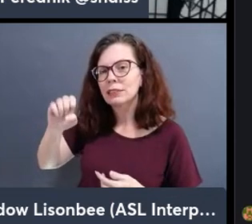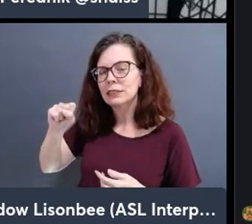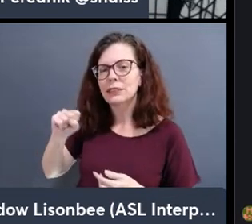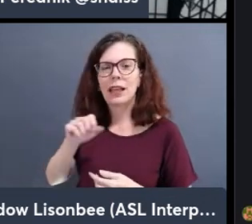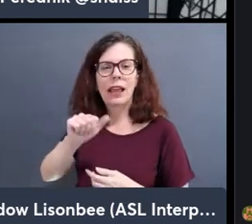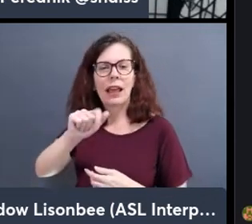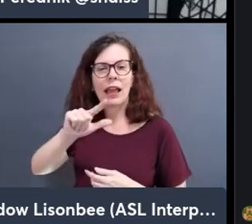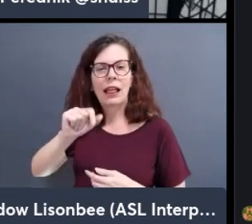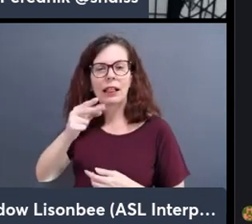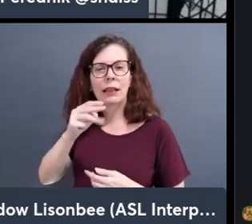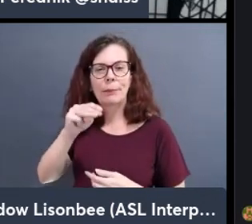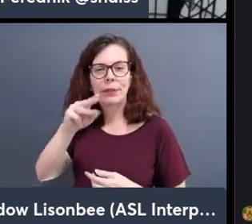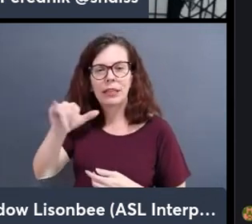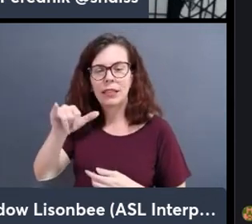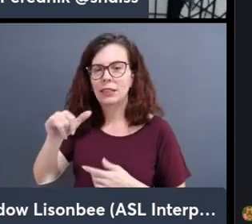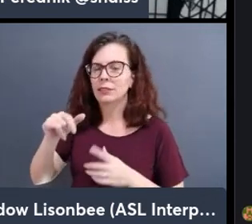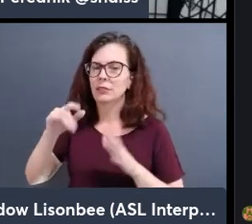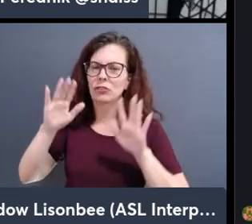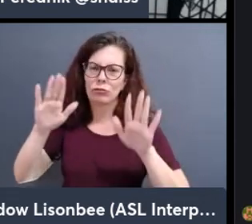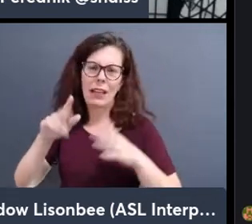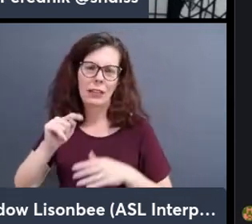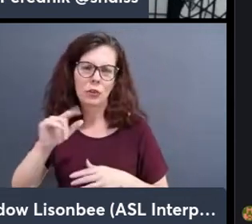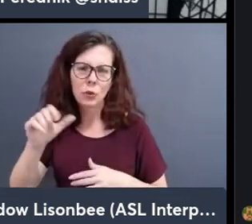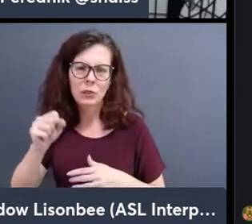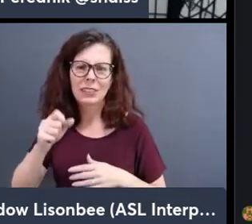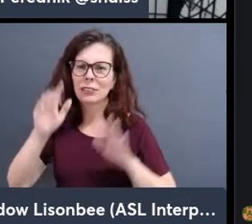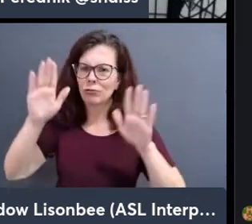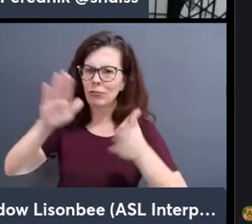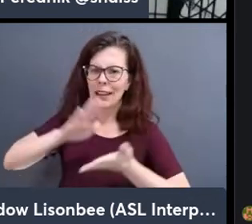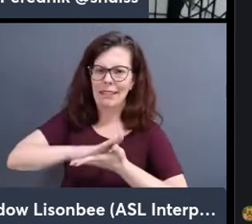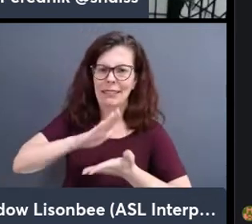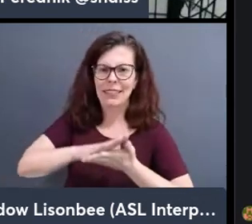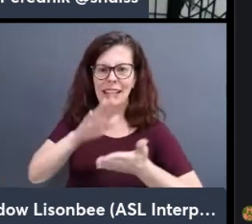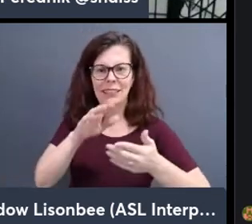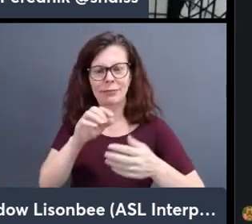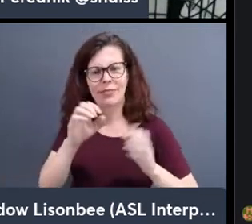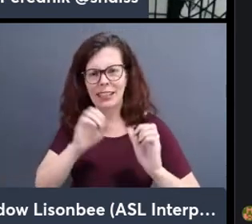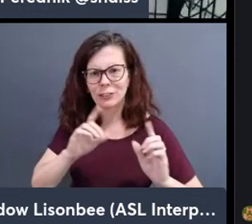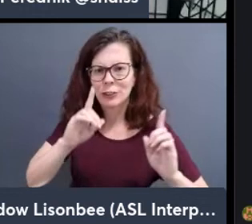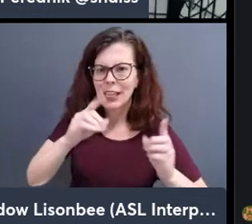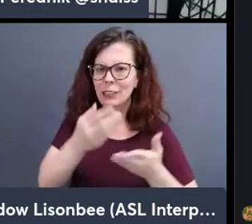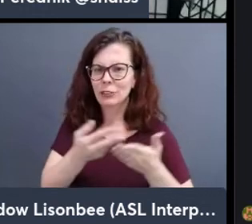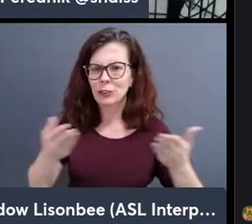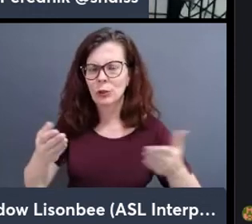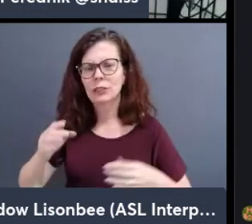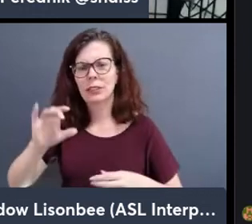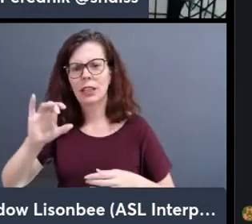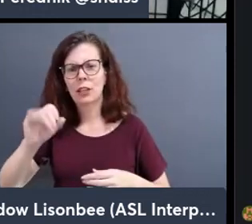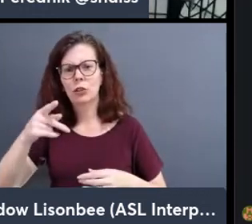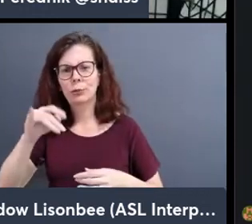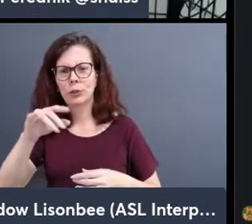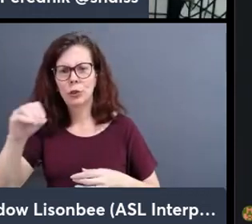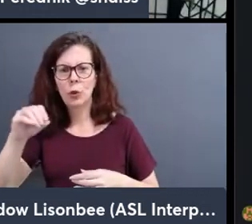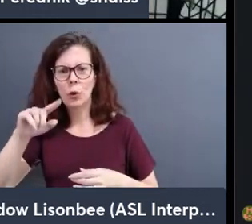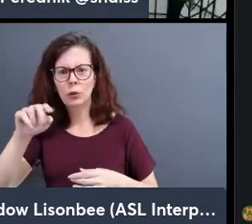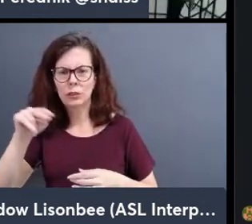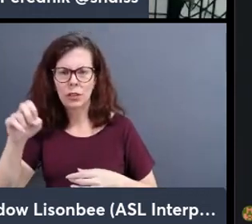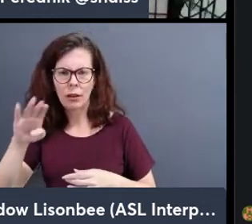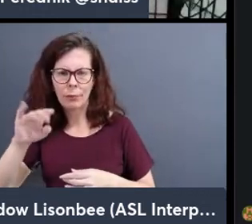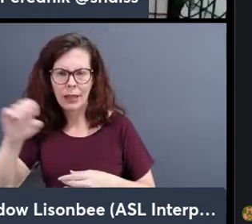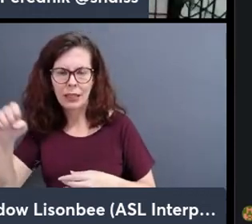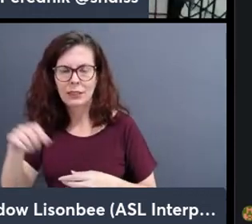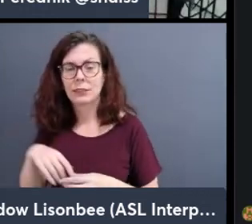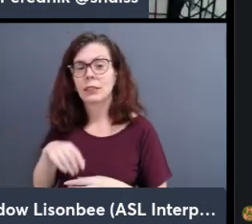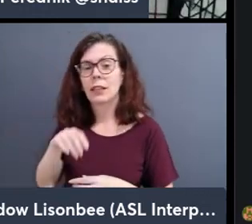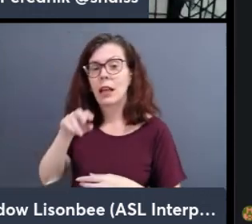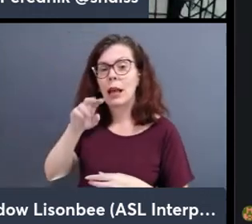great tools, but also great academies and great educational resources. Crypto Zombies is another one, as well as Binance and Chainlink Academy.